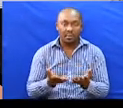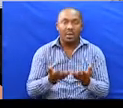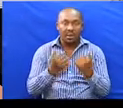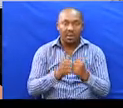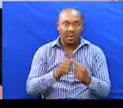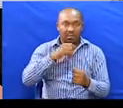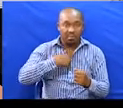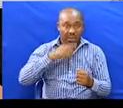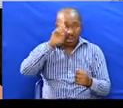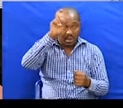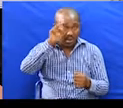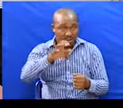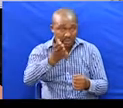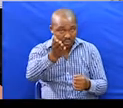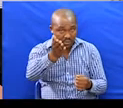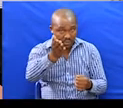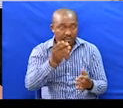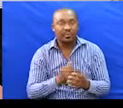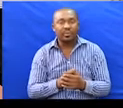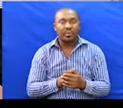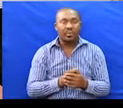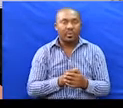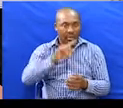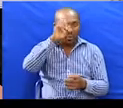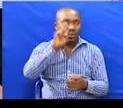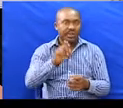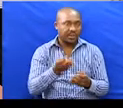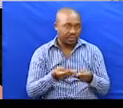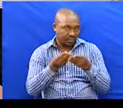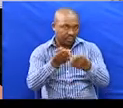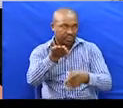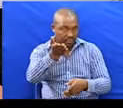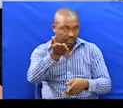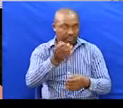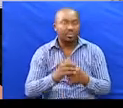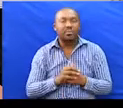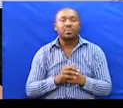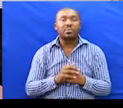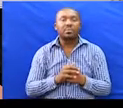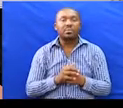ask you some questions so as